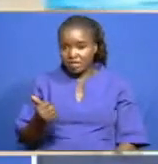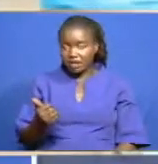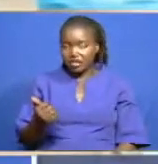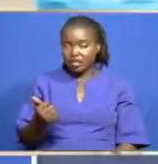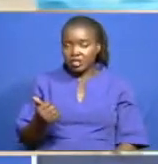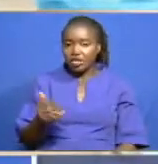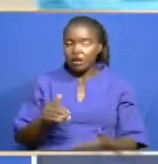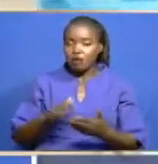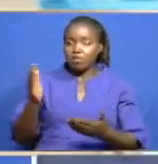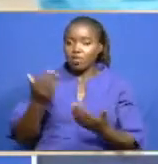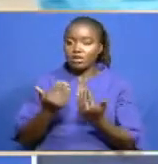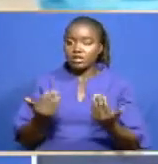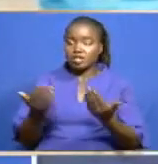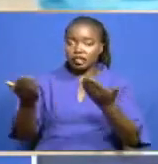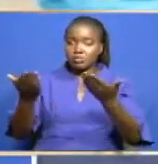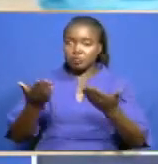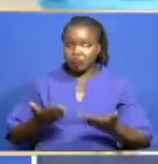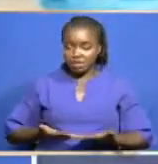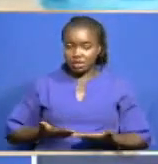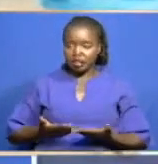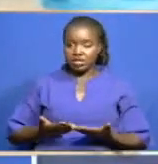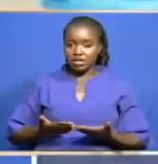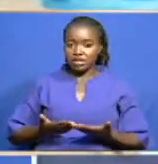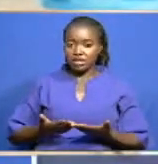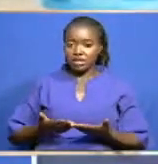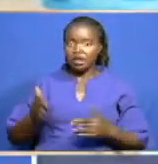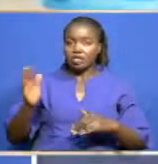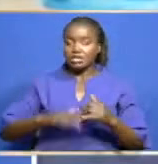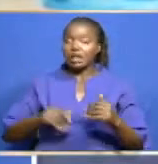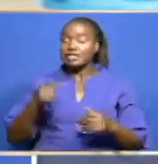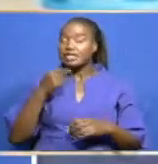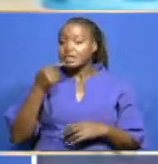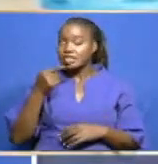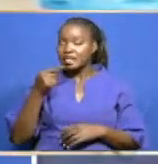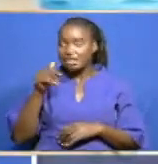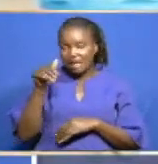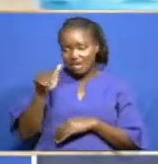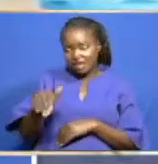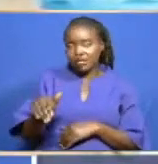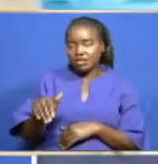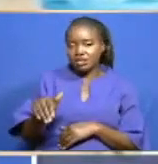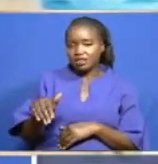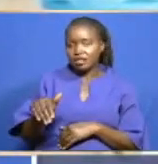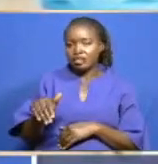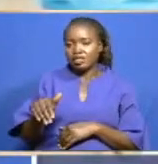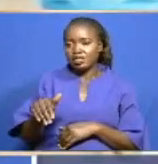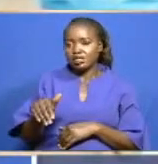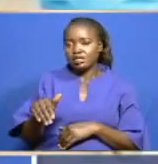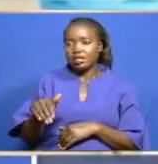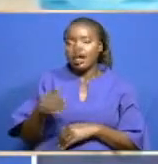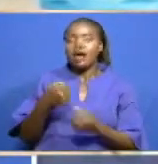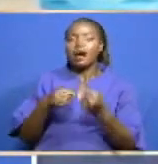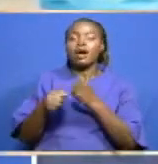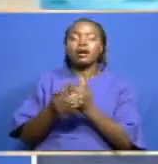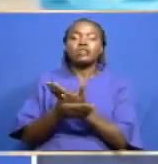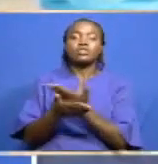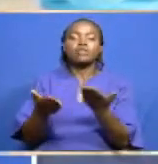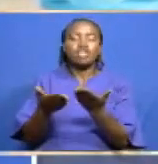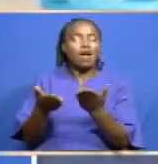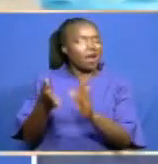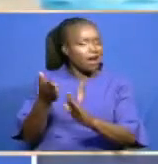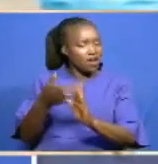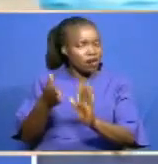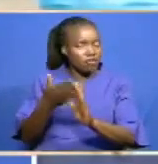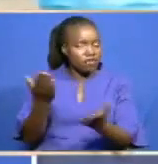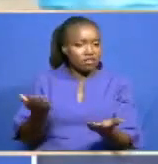children than we had stated at the very beginning, then we are going to react, and we shall react very swiftly. So this